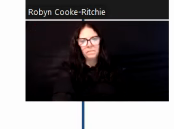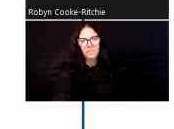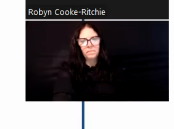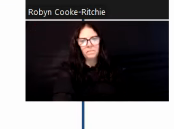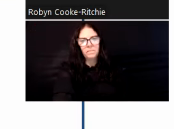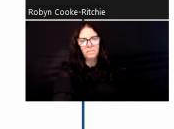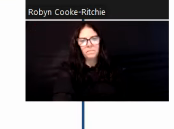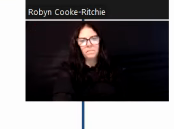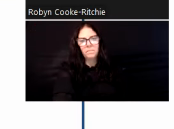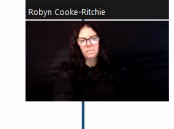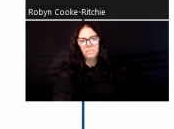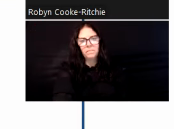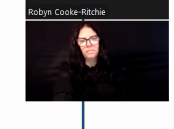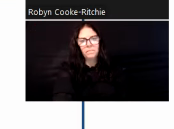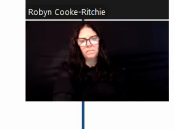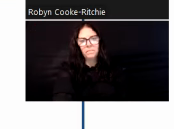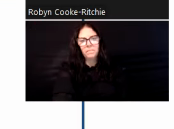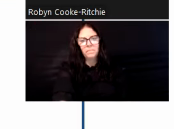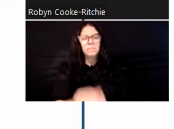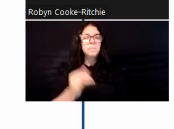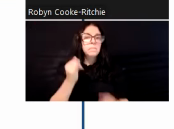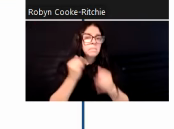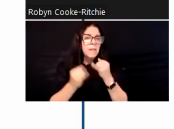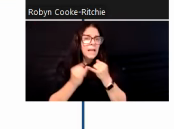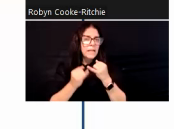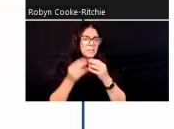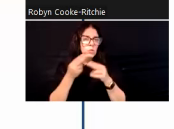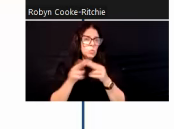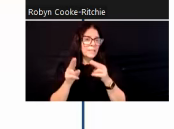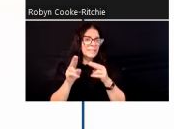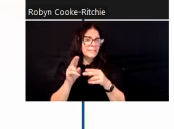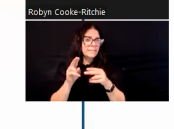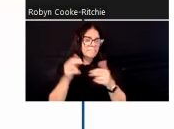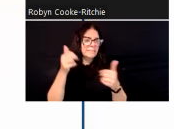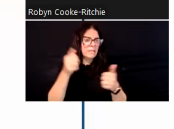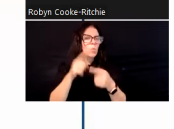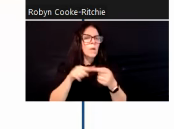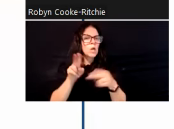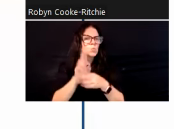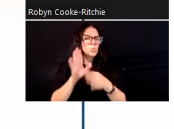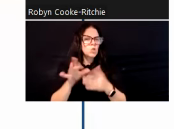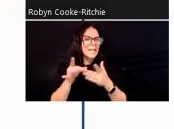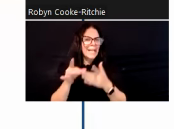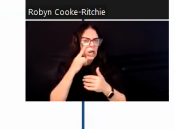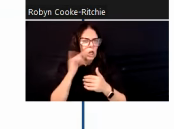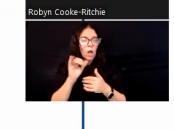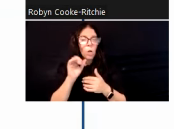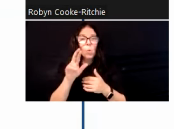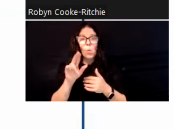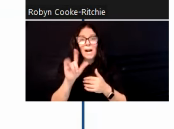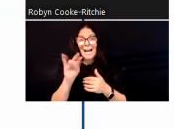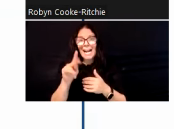And then finally, again, just a quick snapshot of what a couple of the user guides look like, or the links to the user